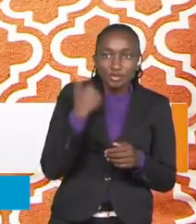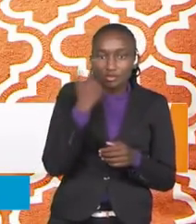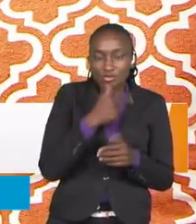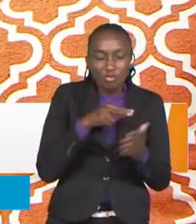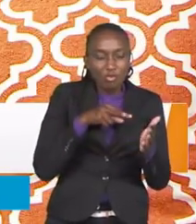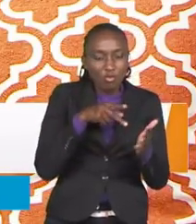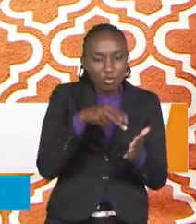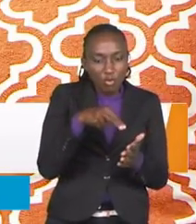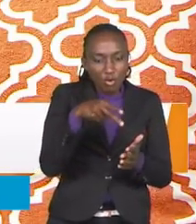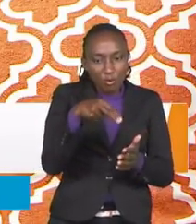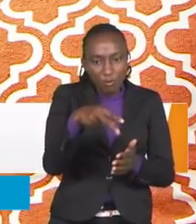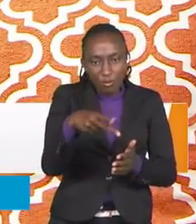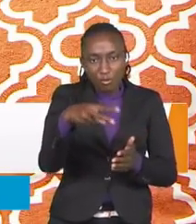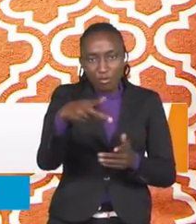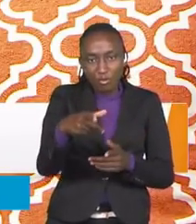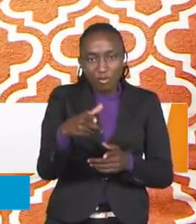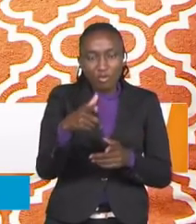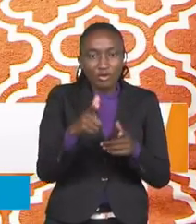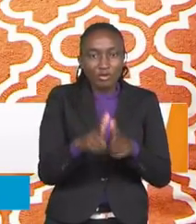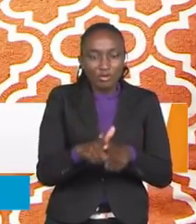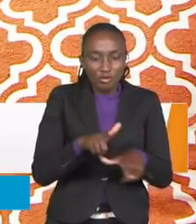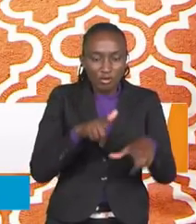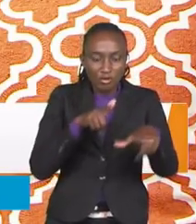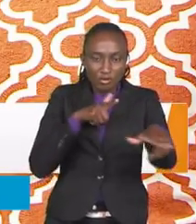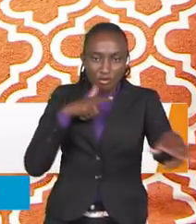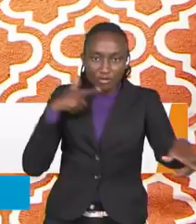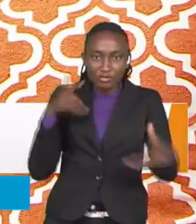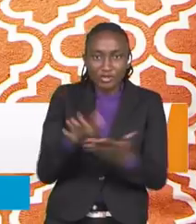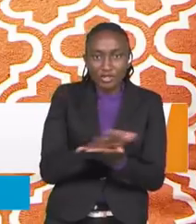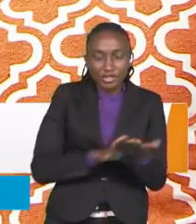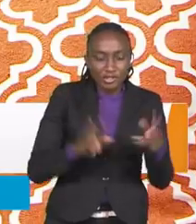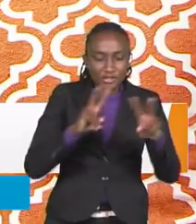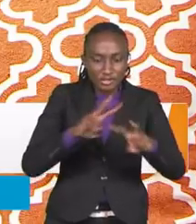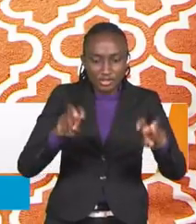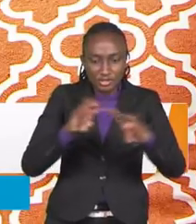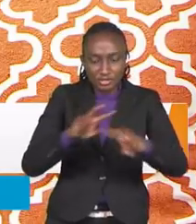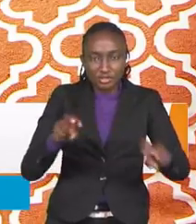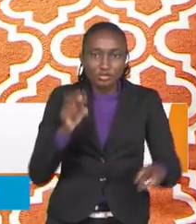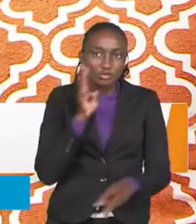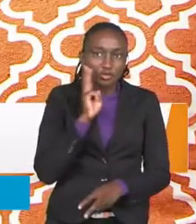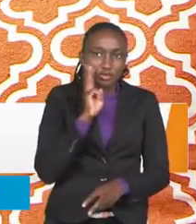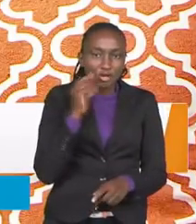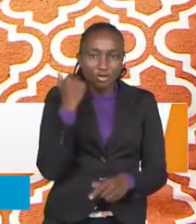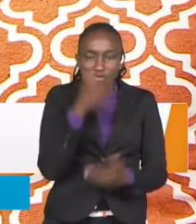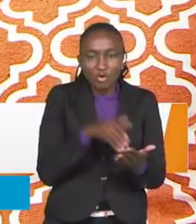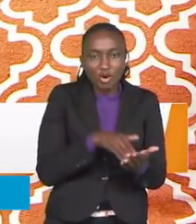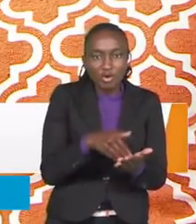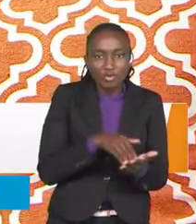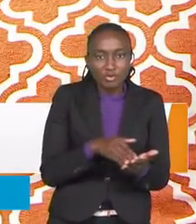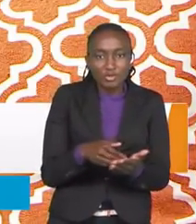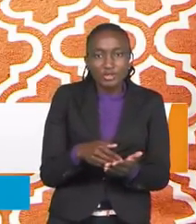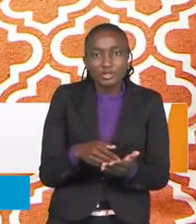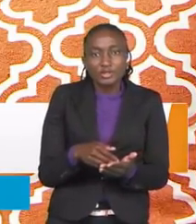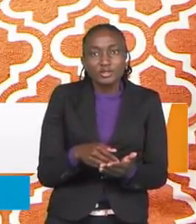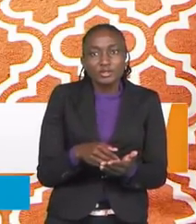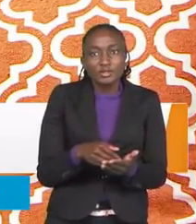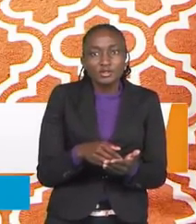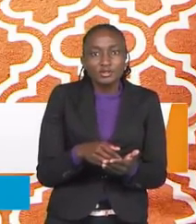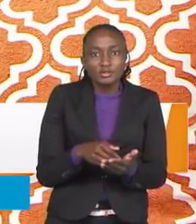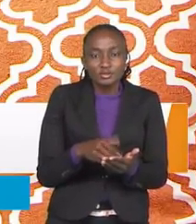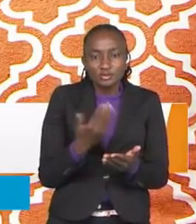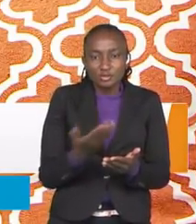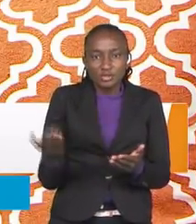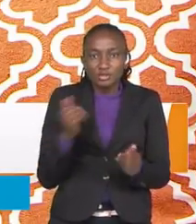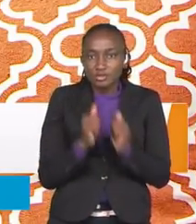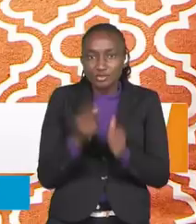trek those many, many kilometers in search of water, that are vulnerable to the sorts of vices